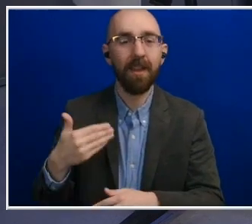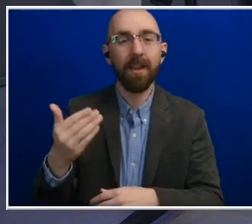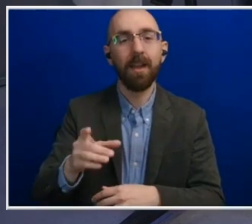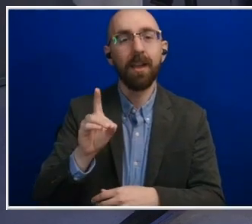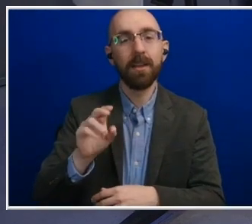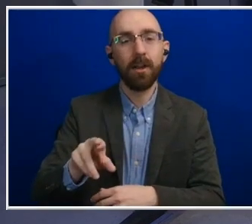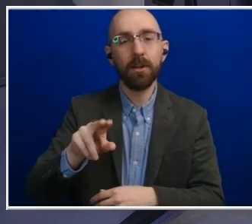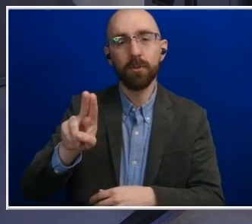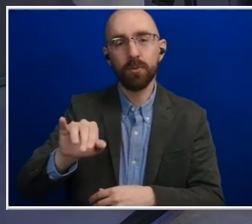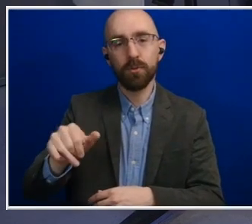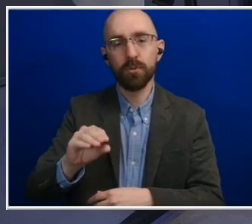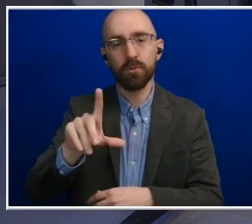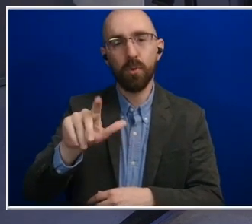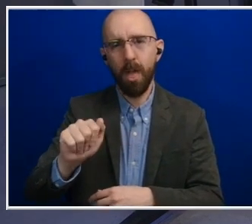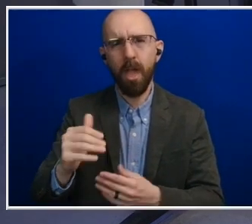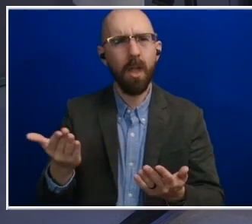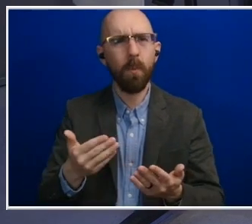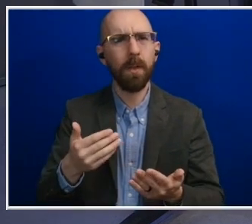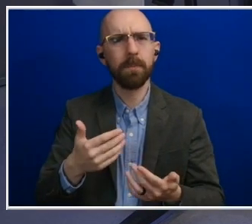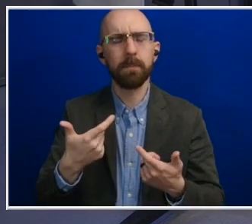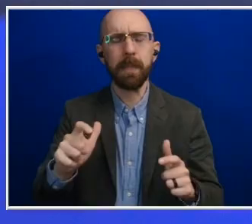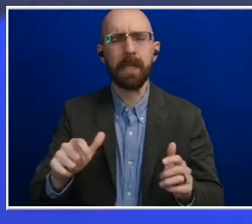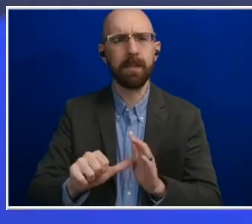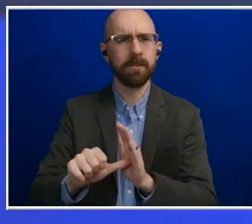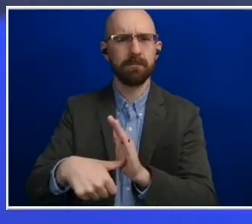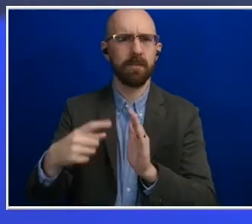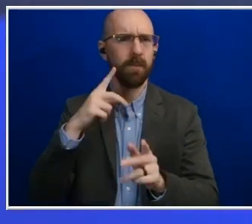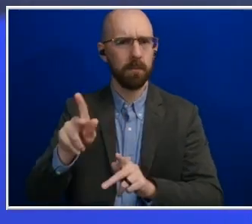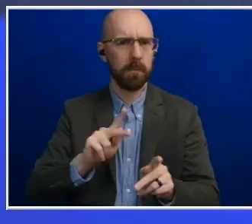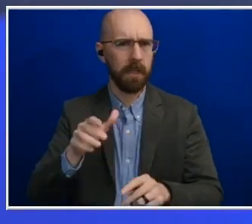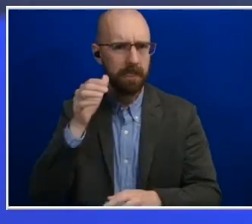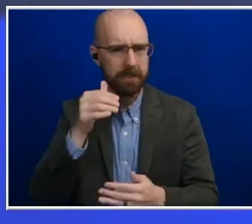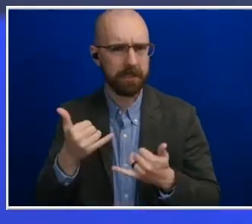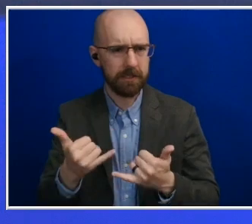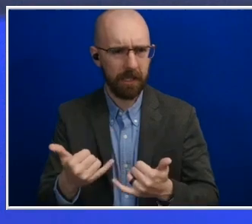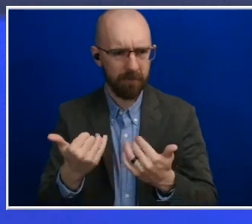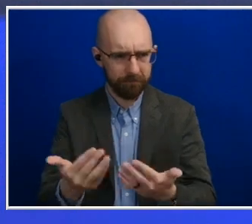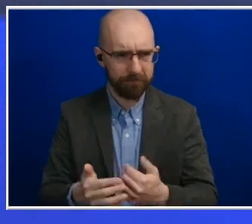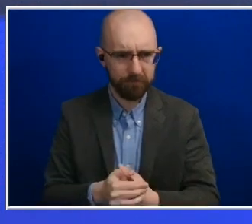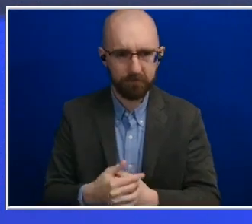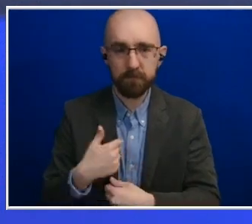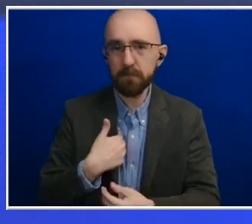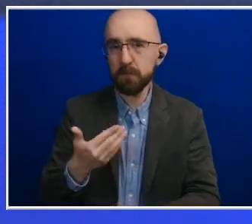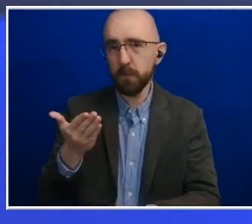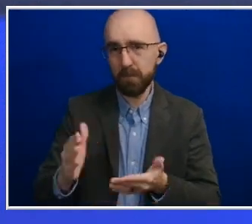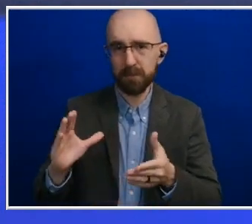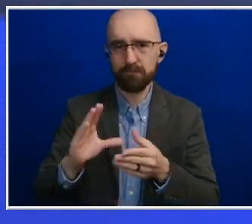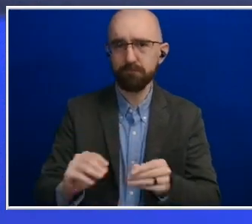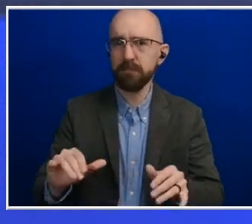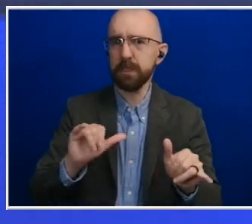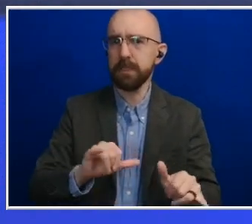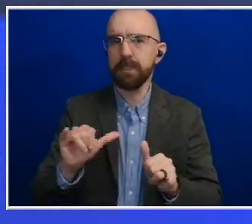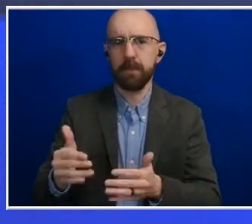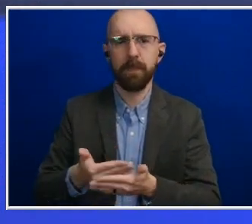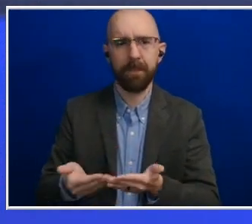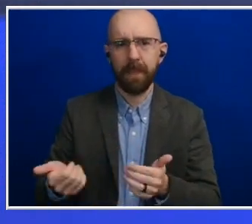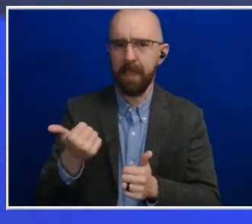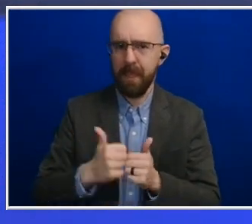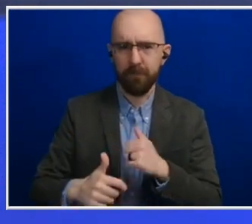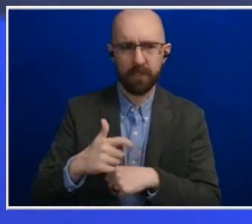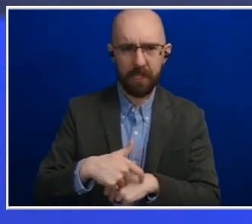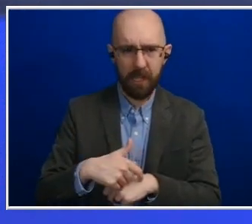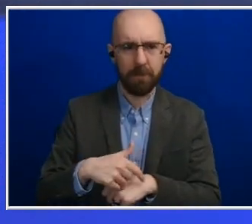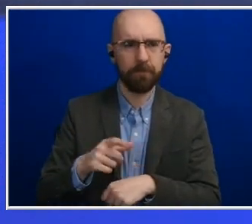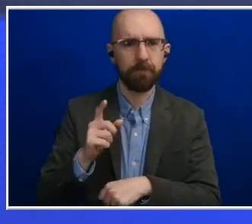takeaway today for folks listening? I probably say the same thing every time you invite me, but it's because it's